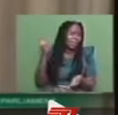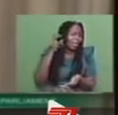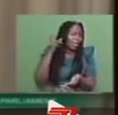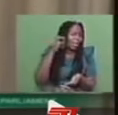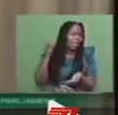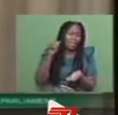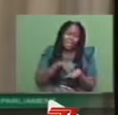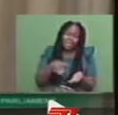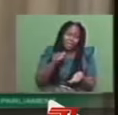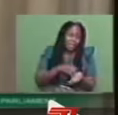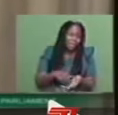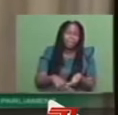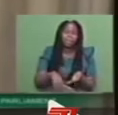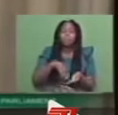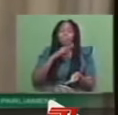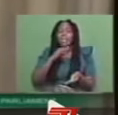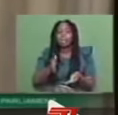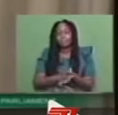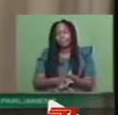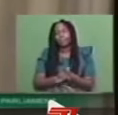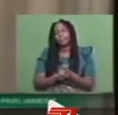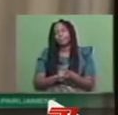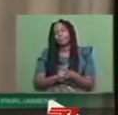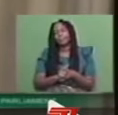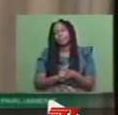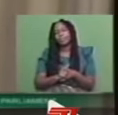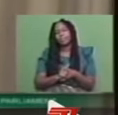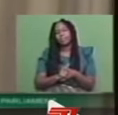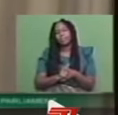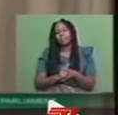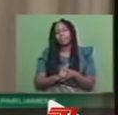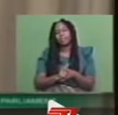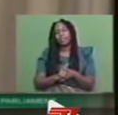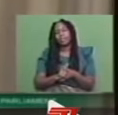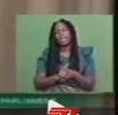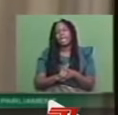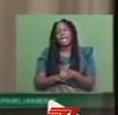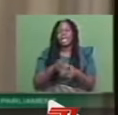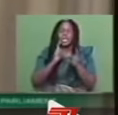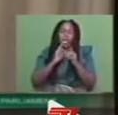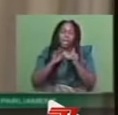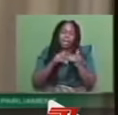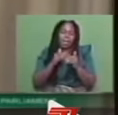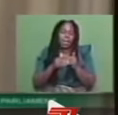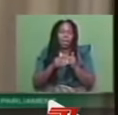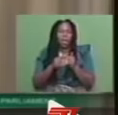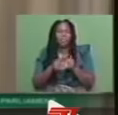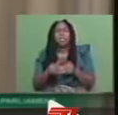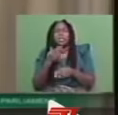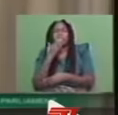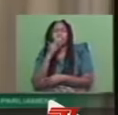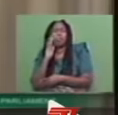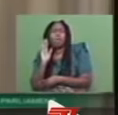promising renewable projects, promising negotiations with the oil and gas companies, promising